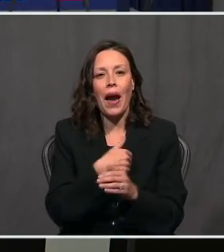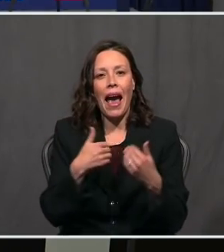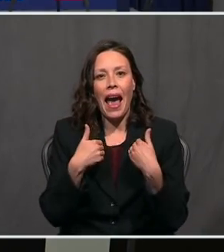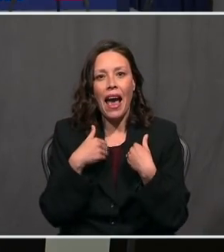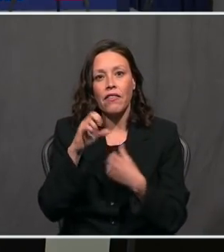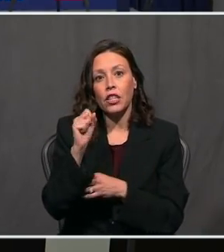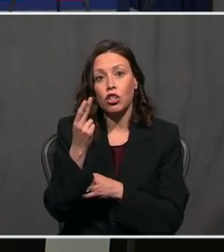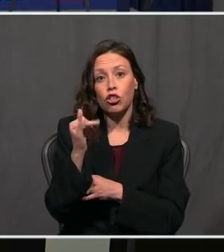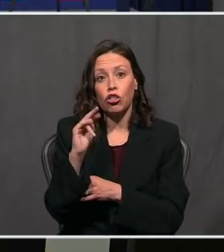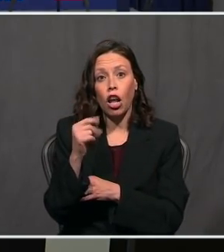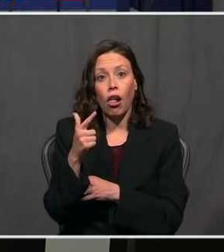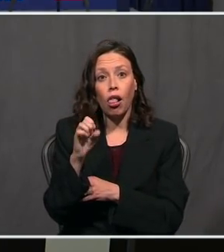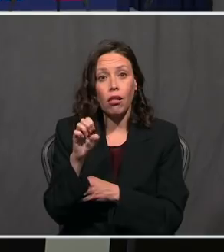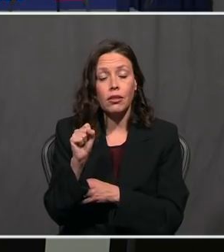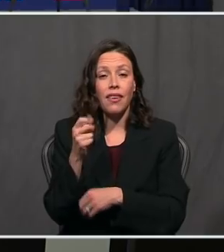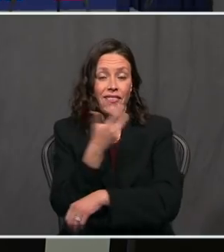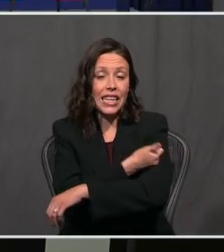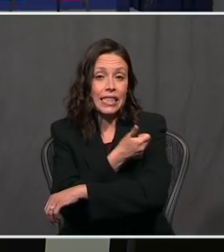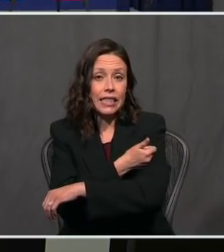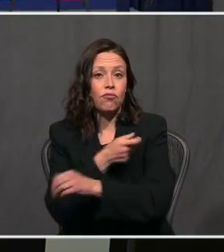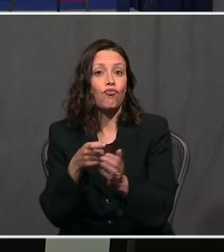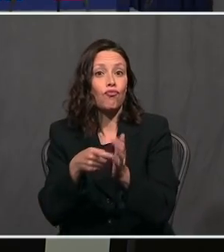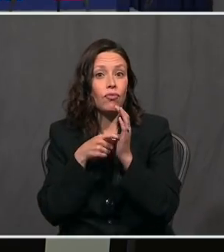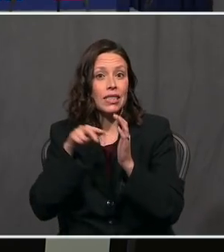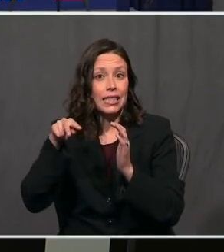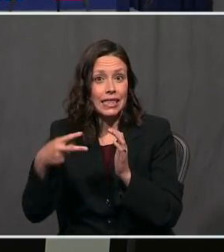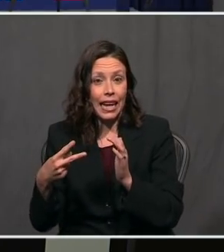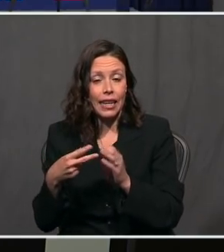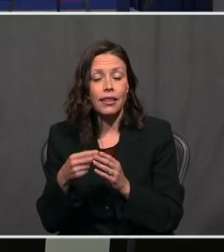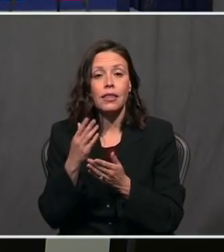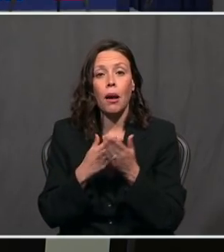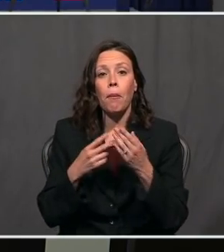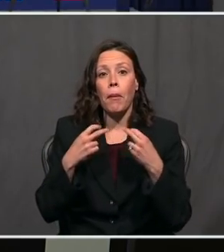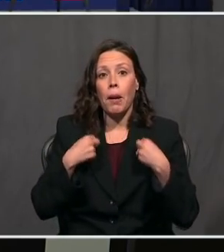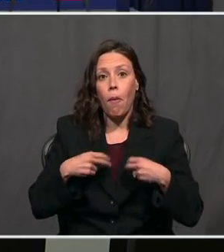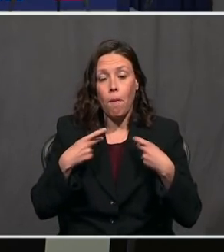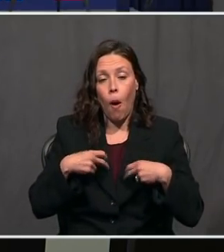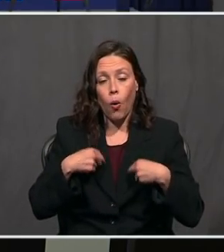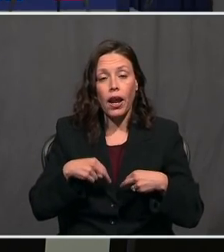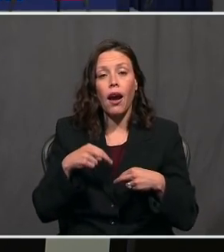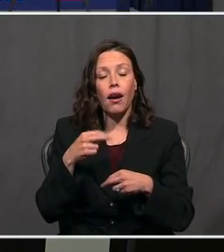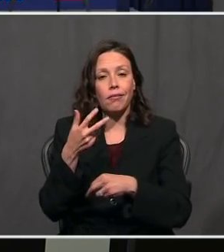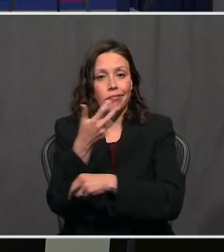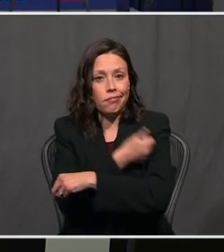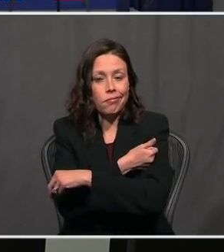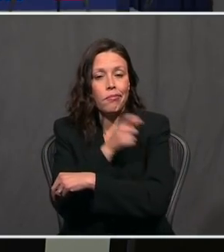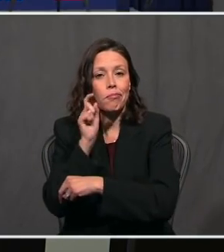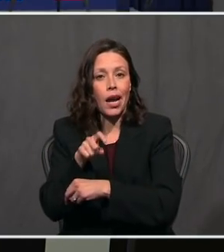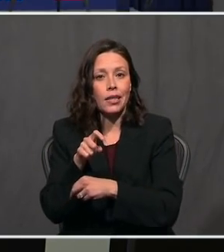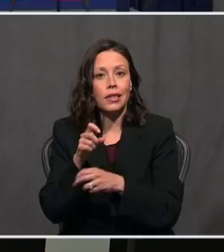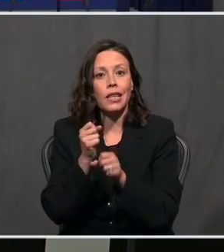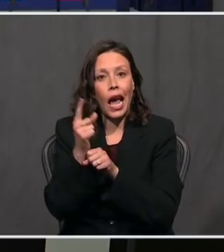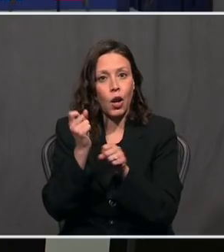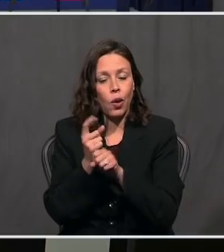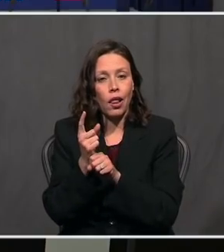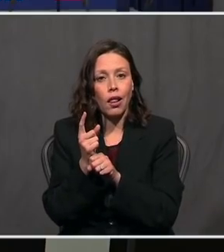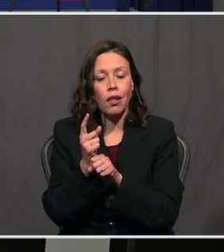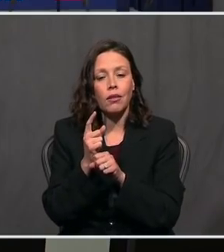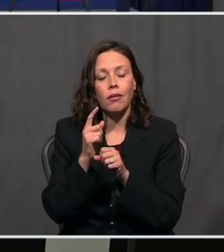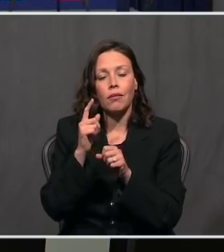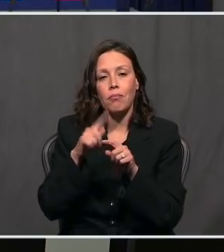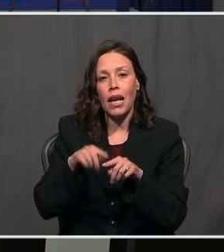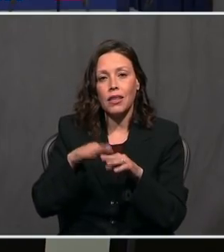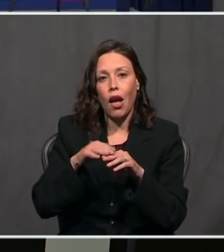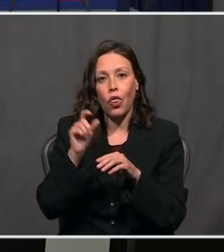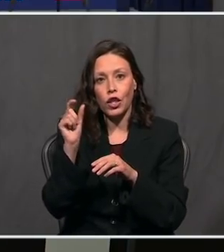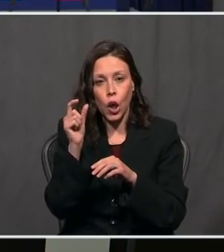We have shingles vaccinations that require a subsequent dose. We have some pneumonia-based vaccinations where you have to get them yearly with a different type of dose.